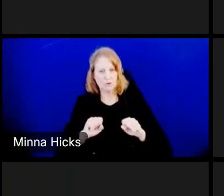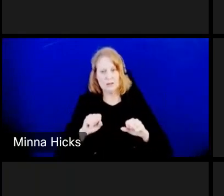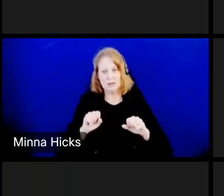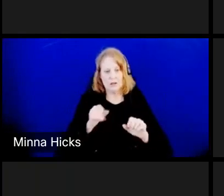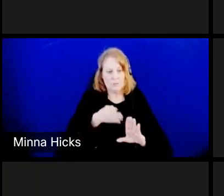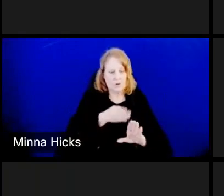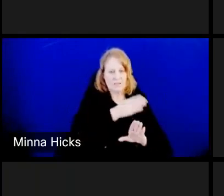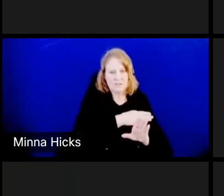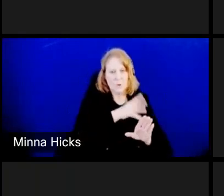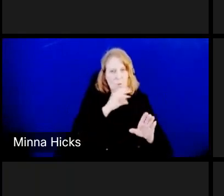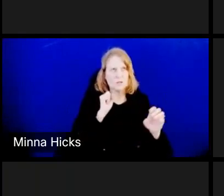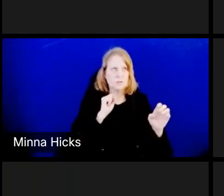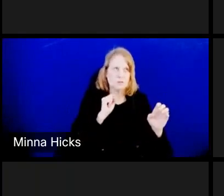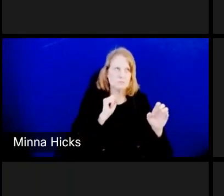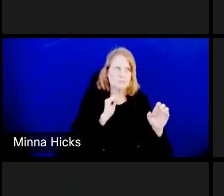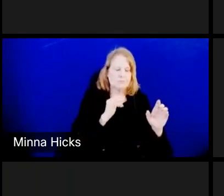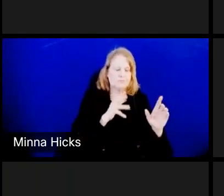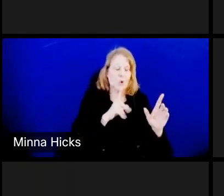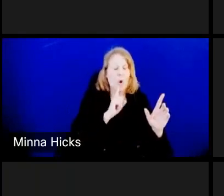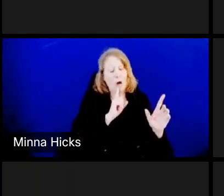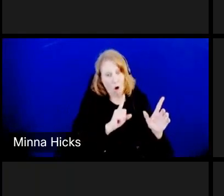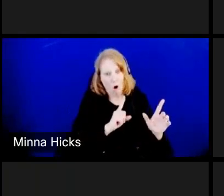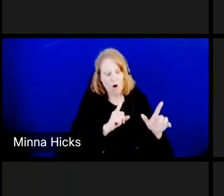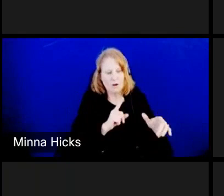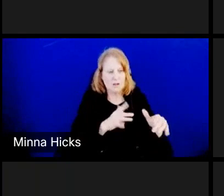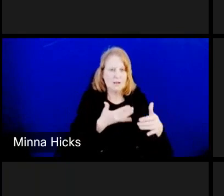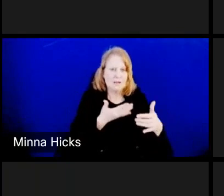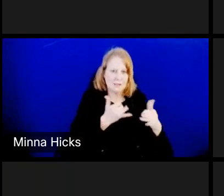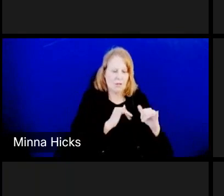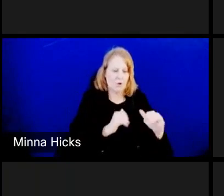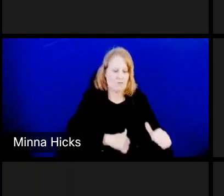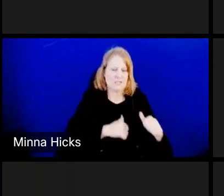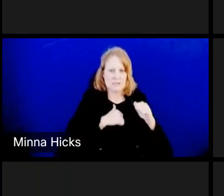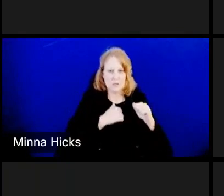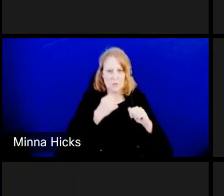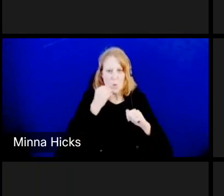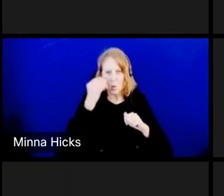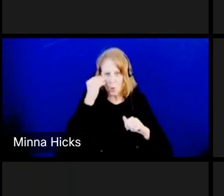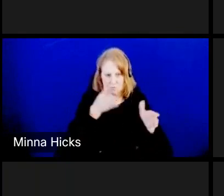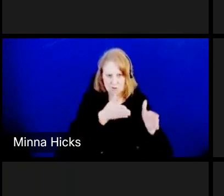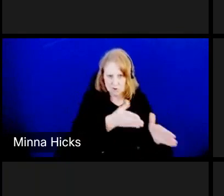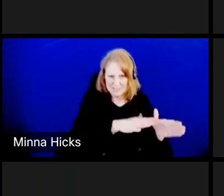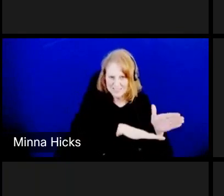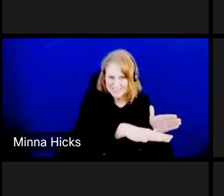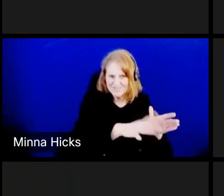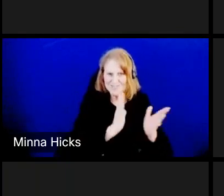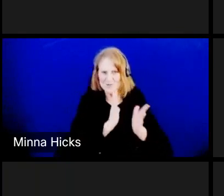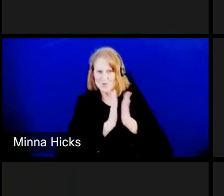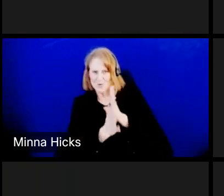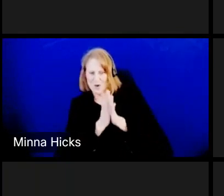previously are residential streets. And so we have to think about traffic